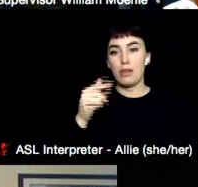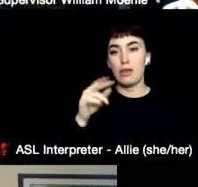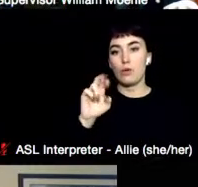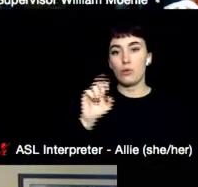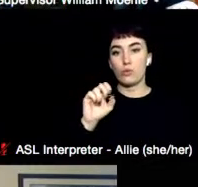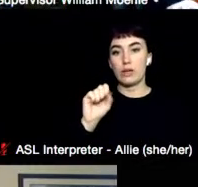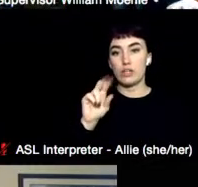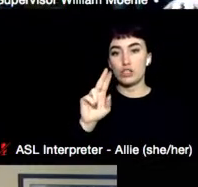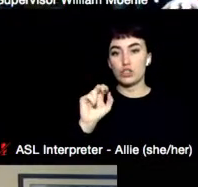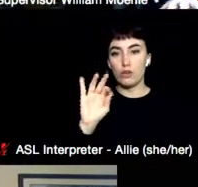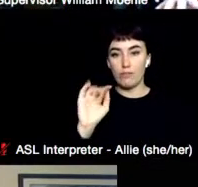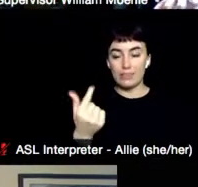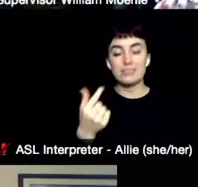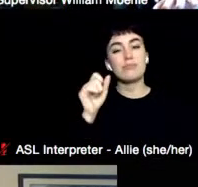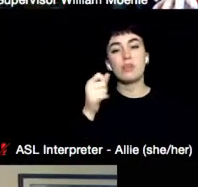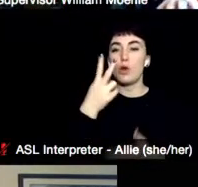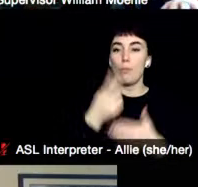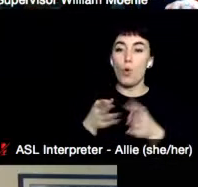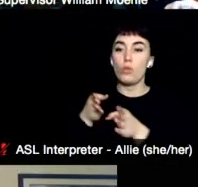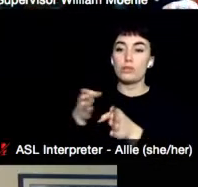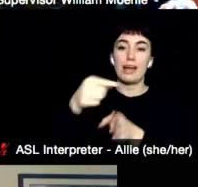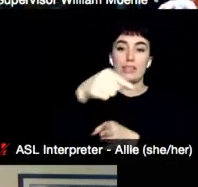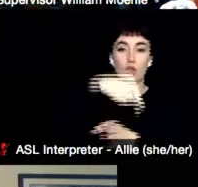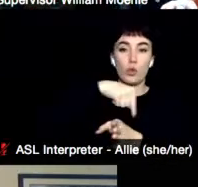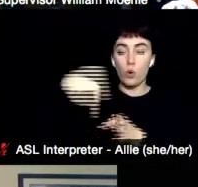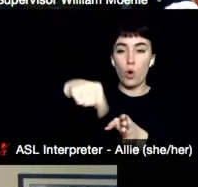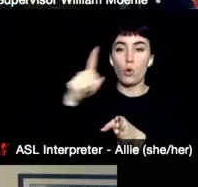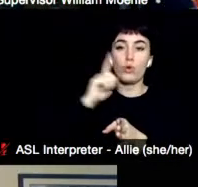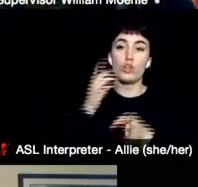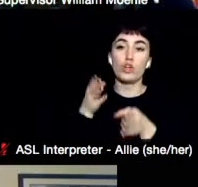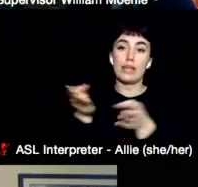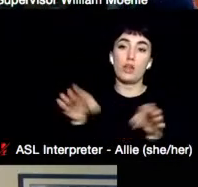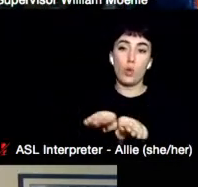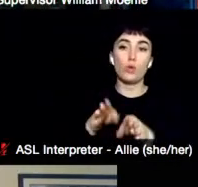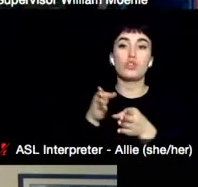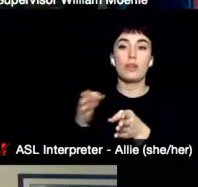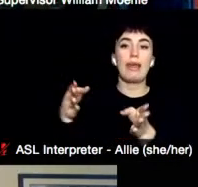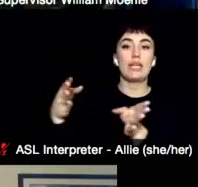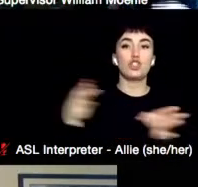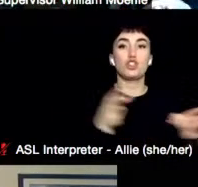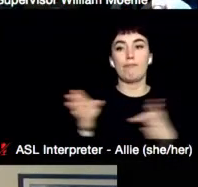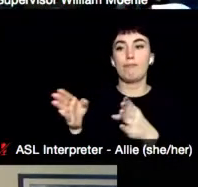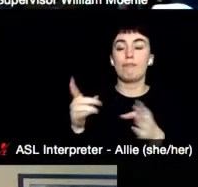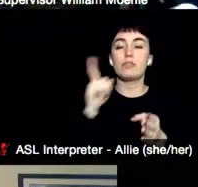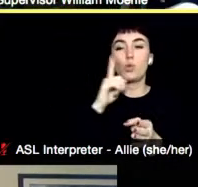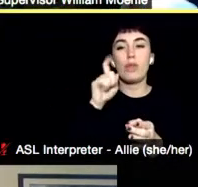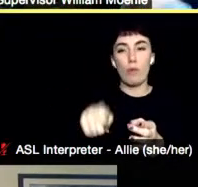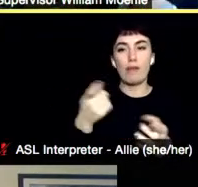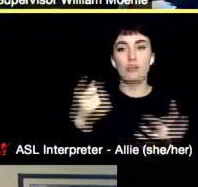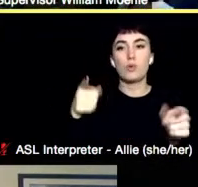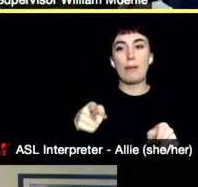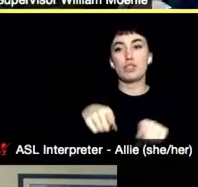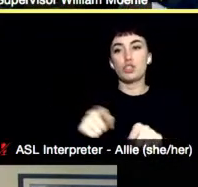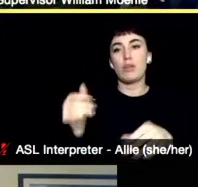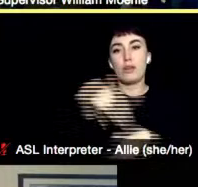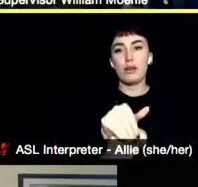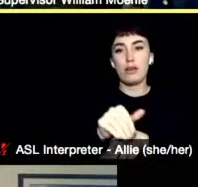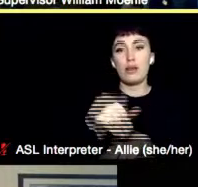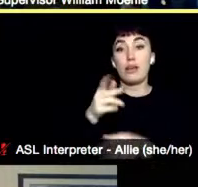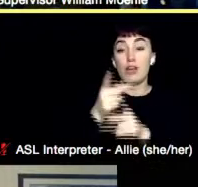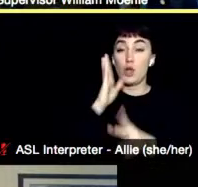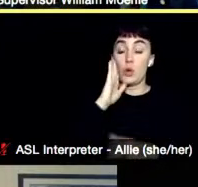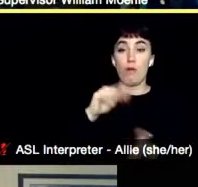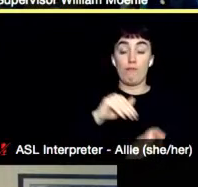to hit both sides of the road. There are lane closures, there are lane shifts, and that would have to be performed at night. And you'll forgive